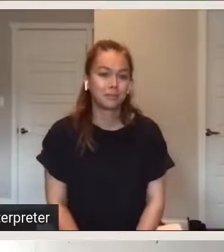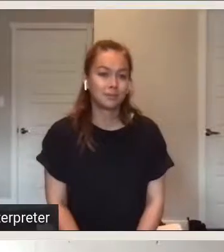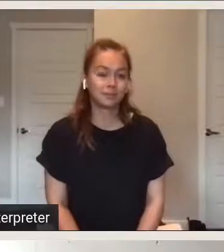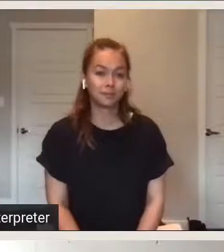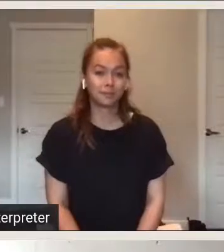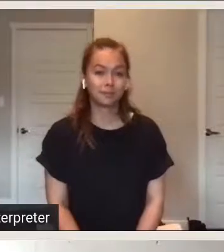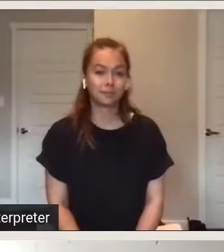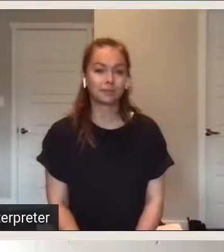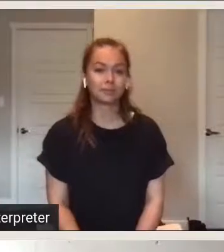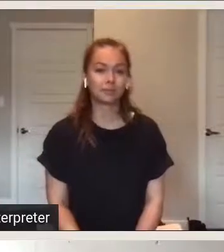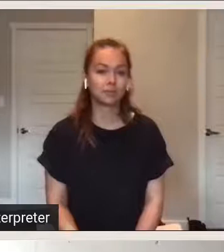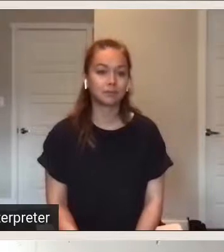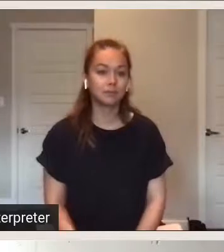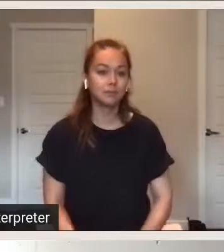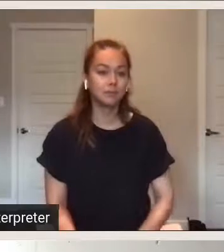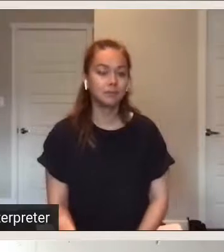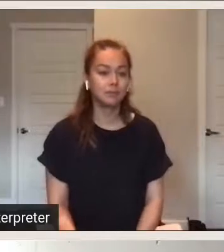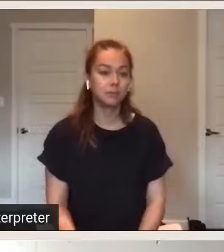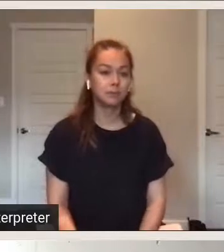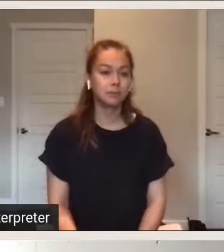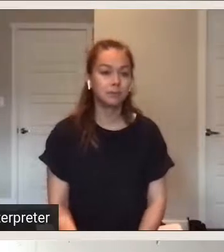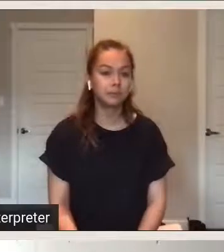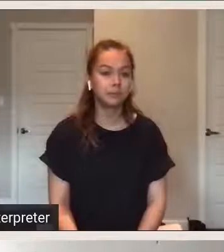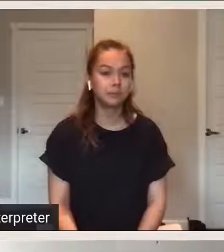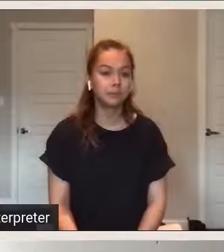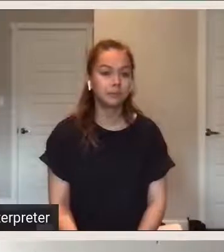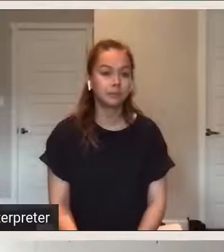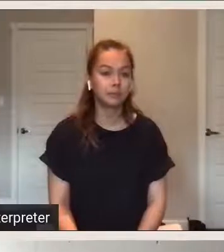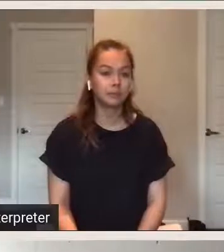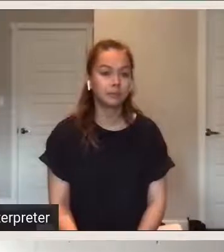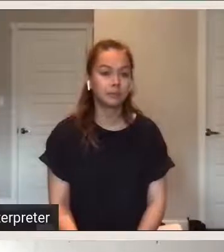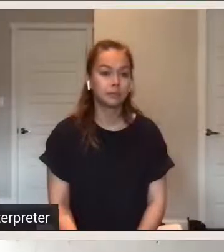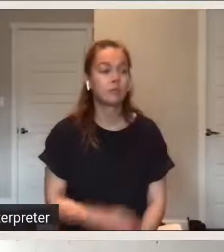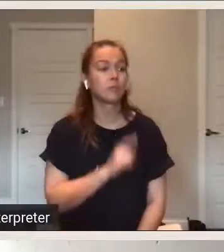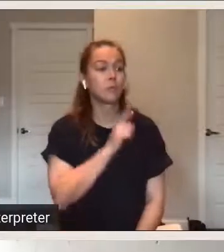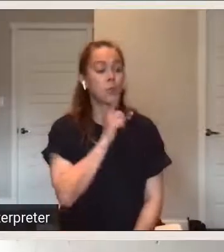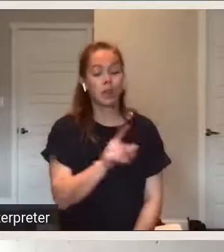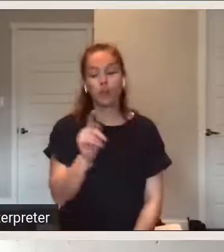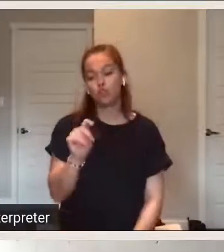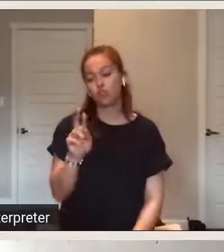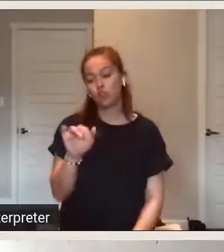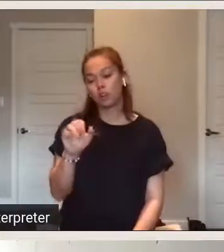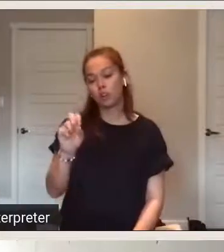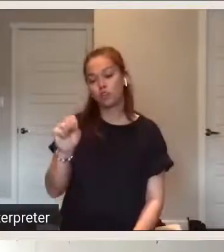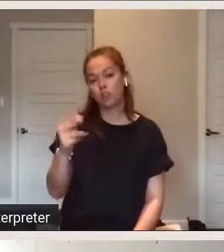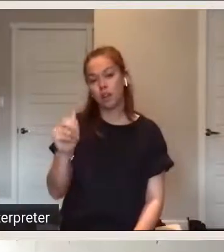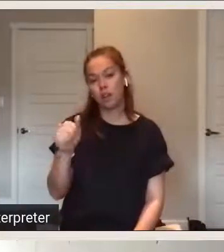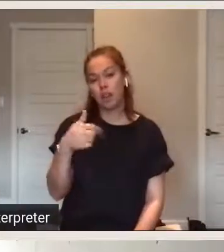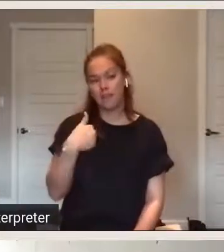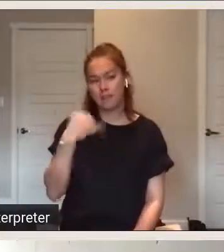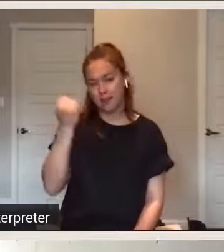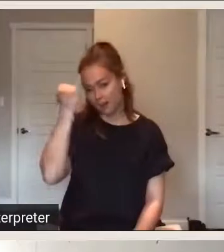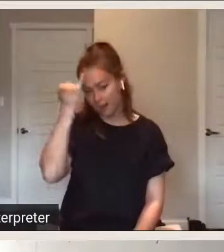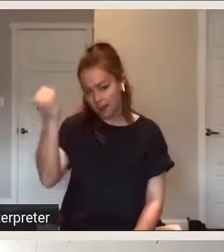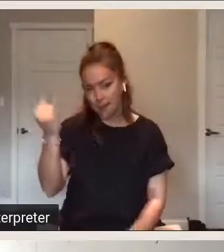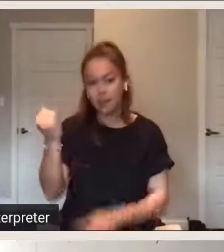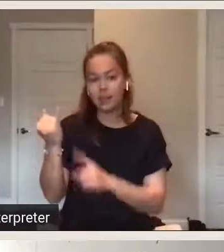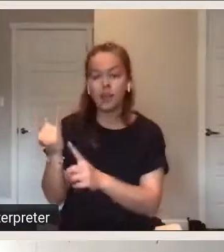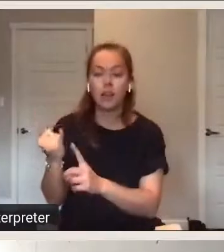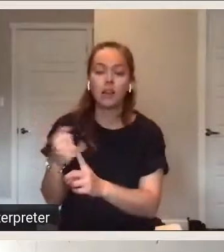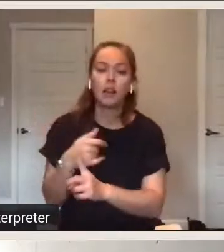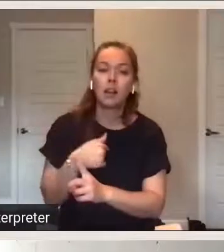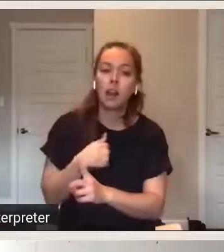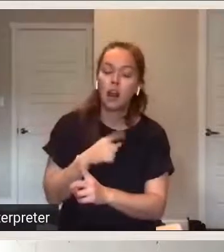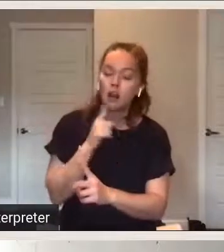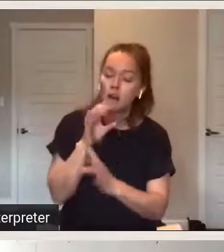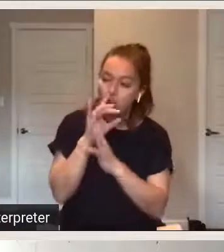I think I was really attracted to Trisha's idea. Like, I got really excited about it just because there's so many themes there that are really universal,